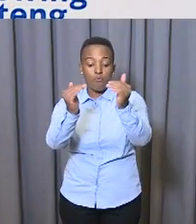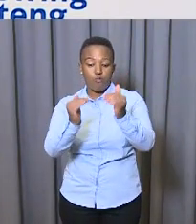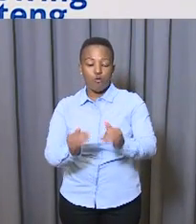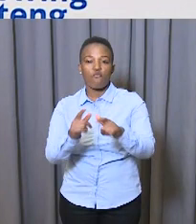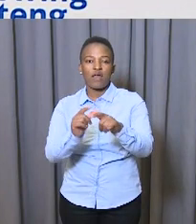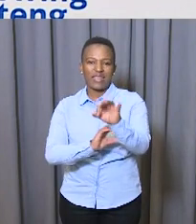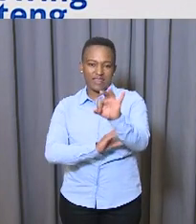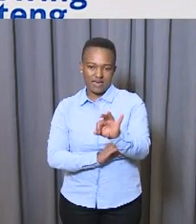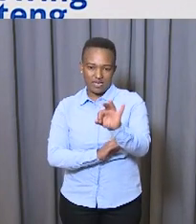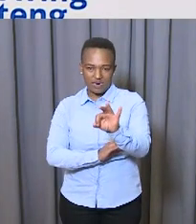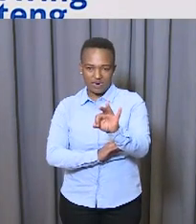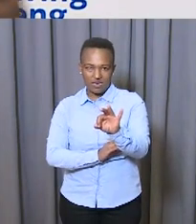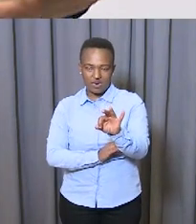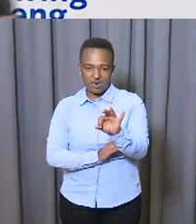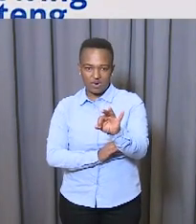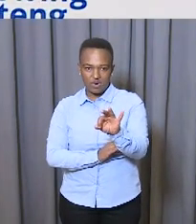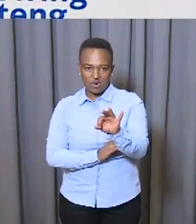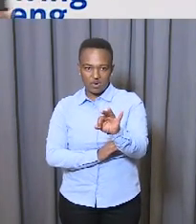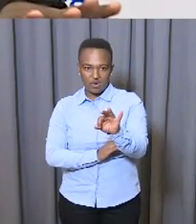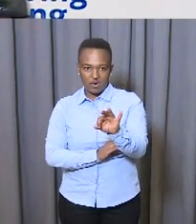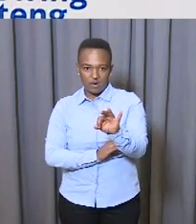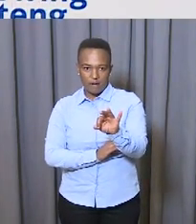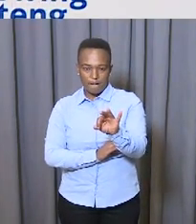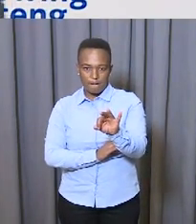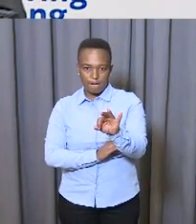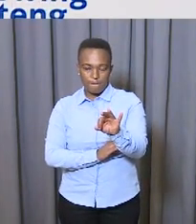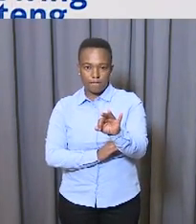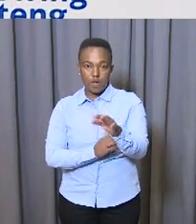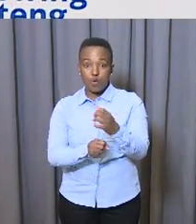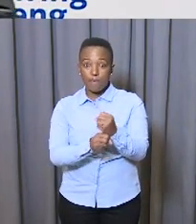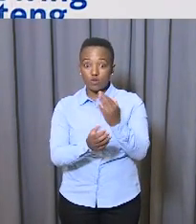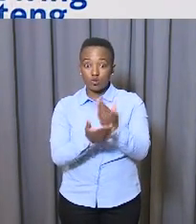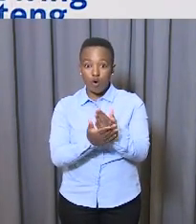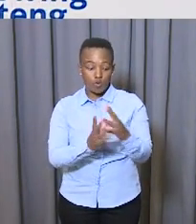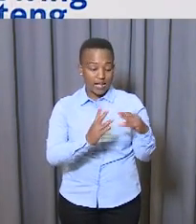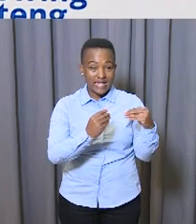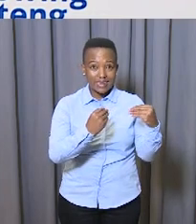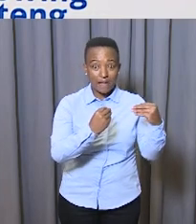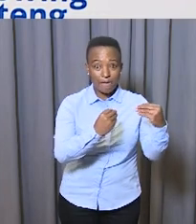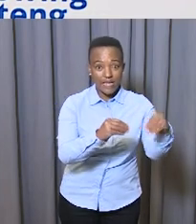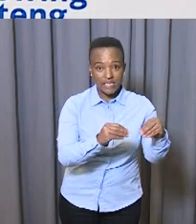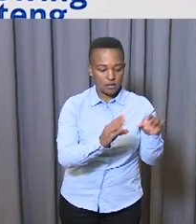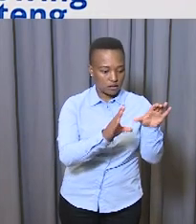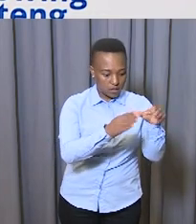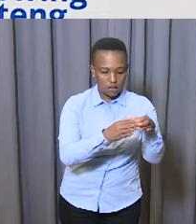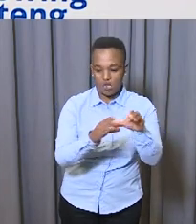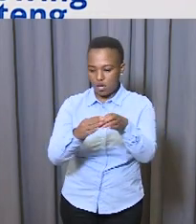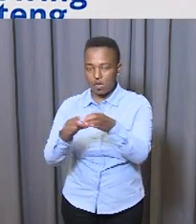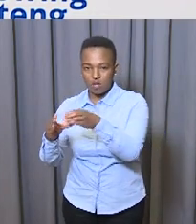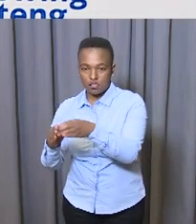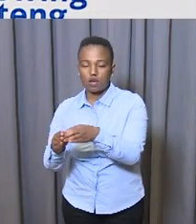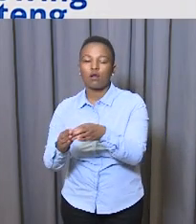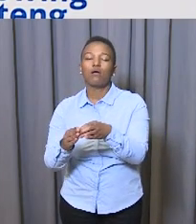level 3, we have all the businesses and the sectors that are operating